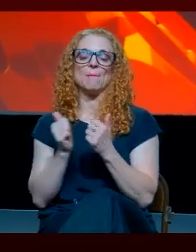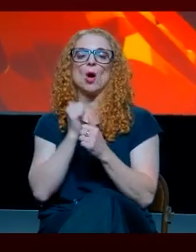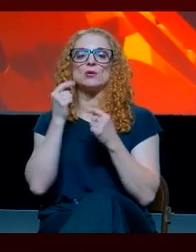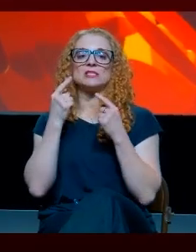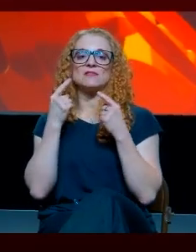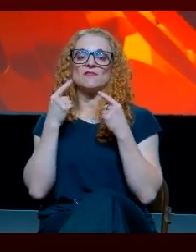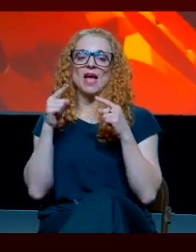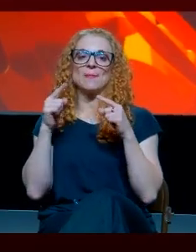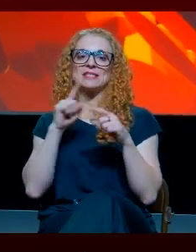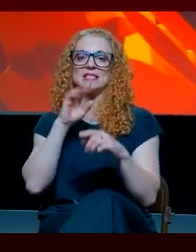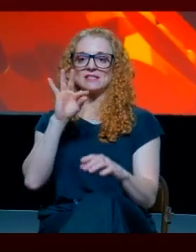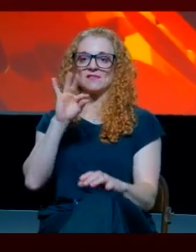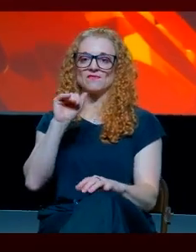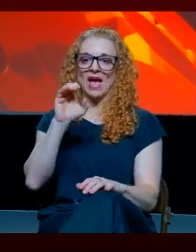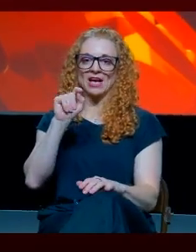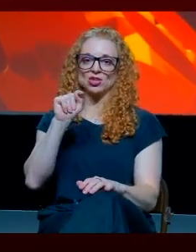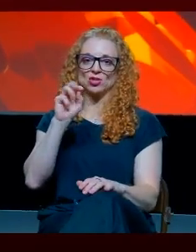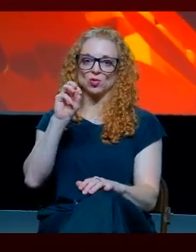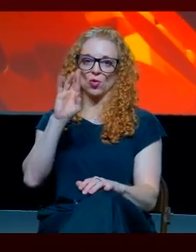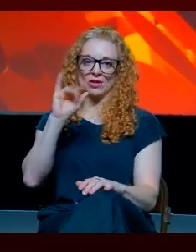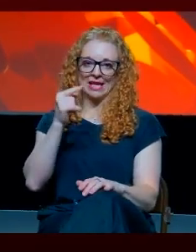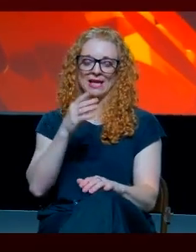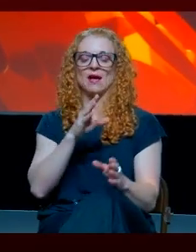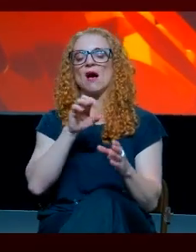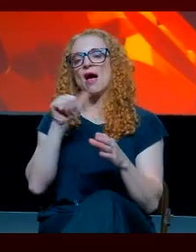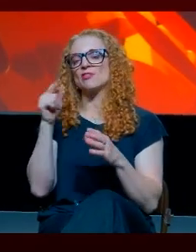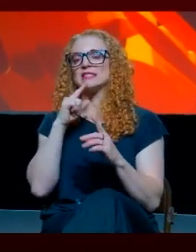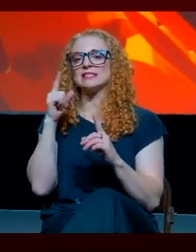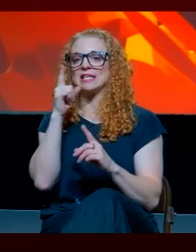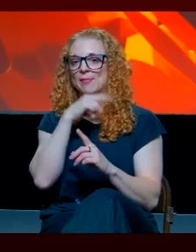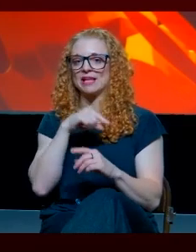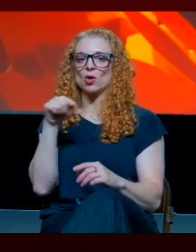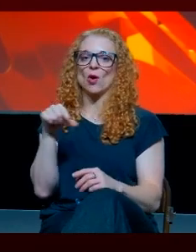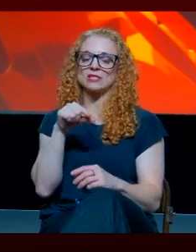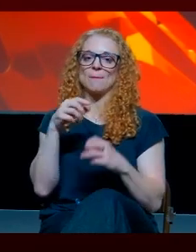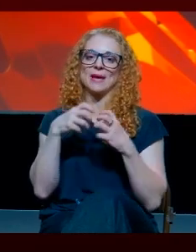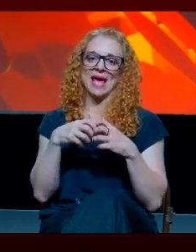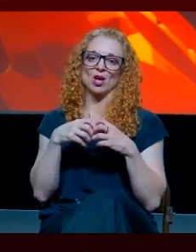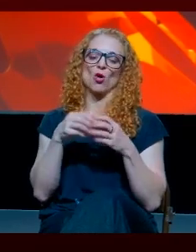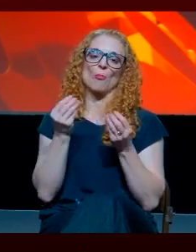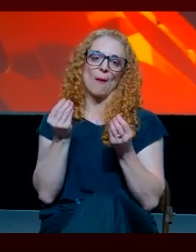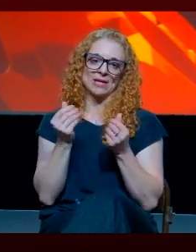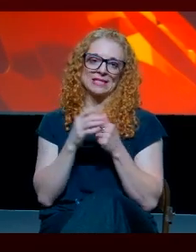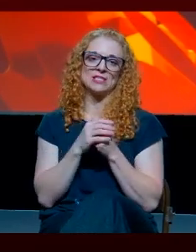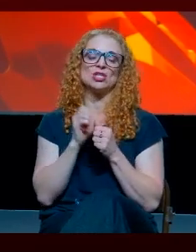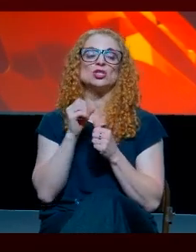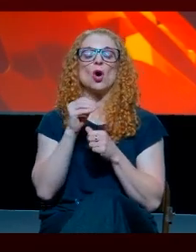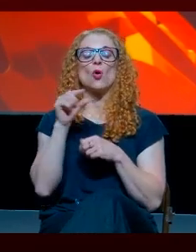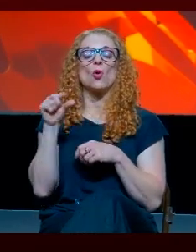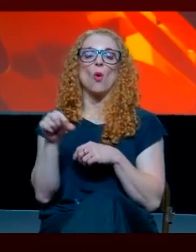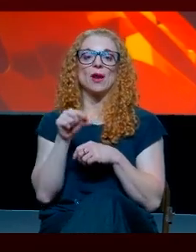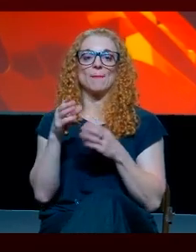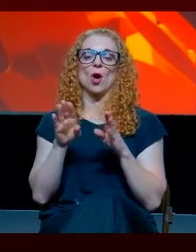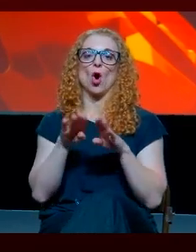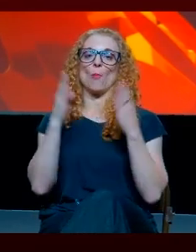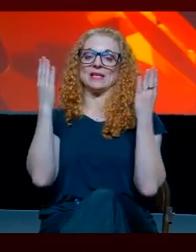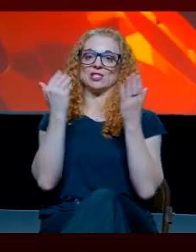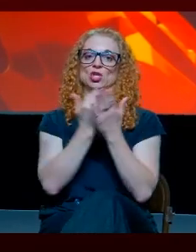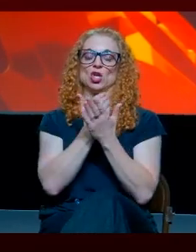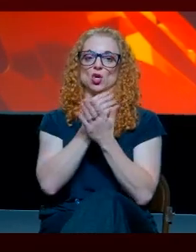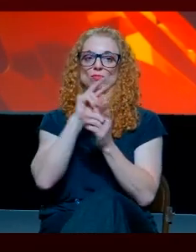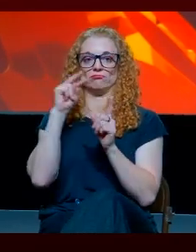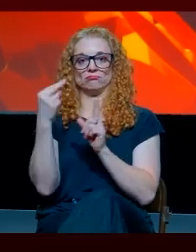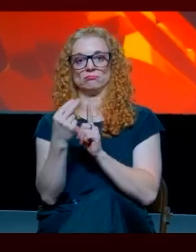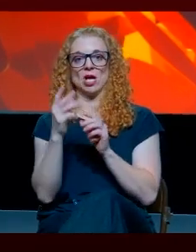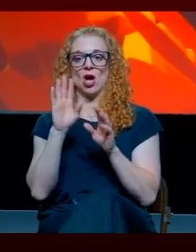factoring. Other examples are simulating quantum mechanical properties. And so quantum opens this lens of looking at a new